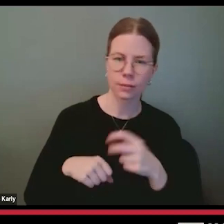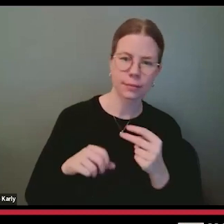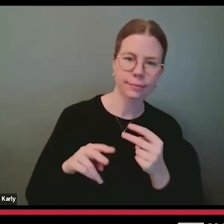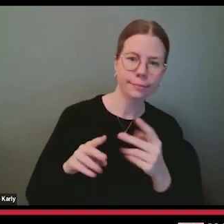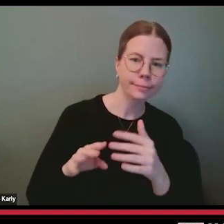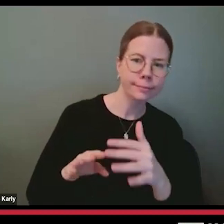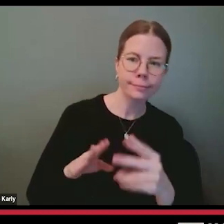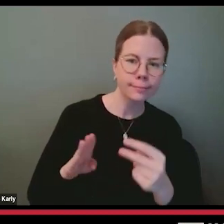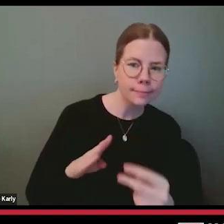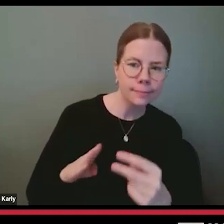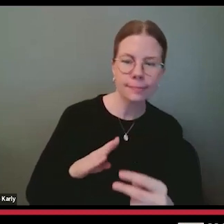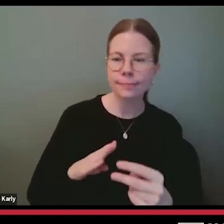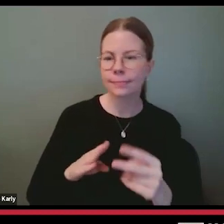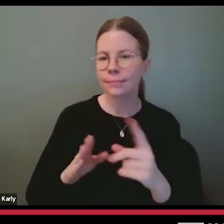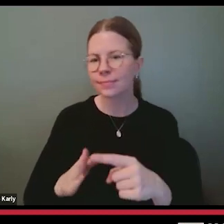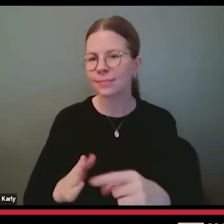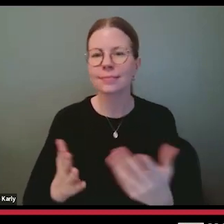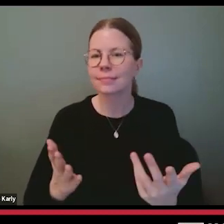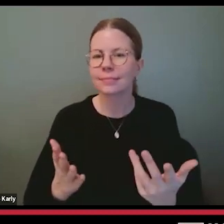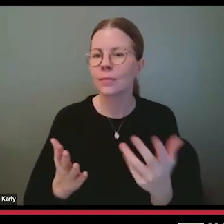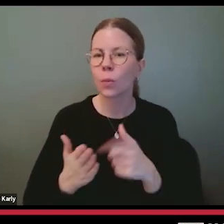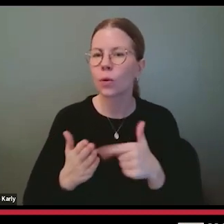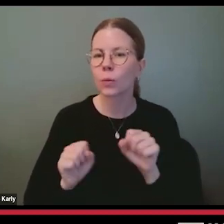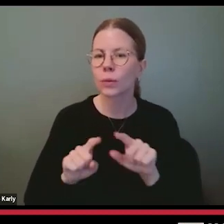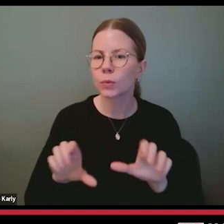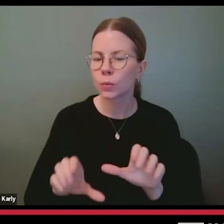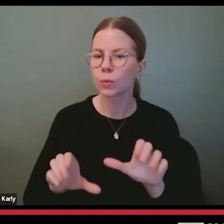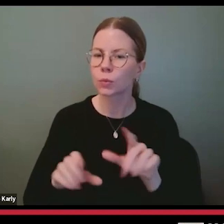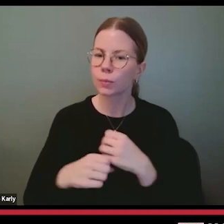information we get could be more informative towards action?